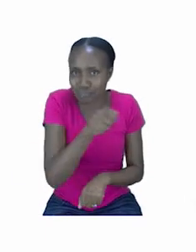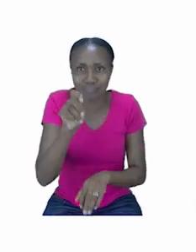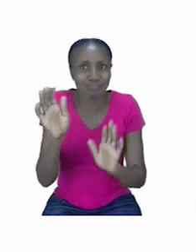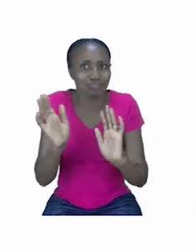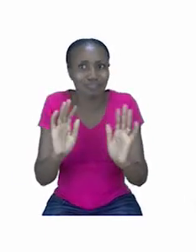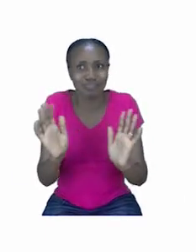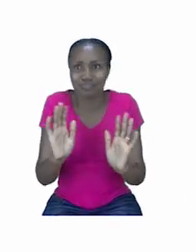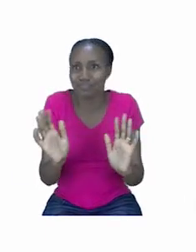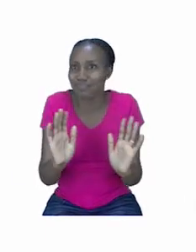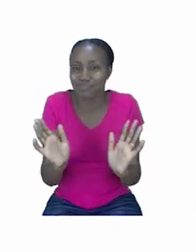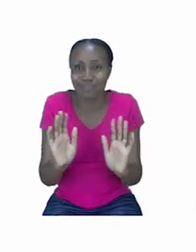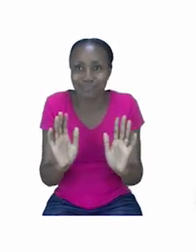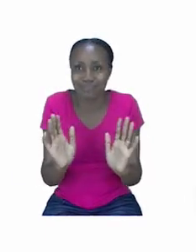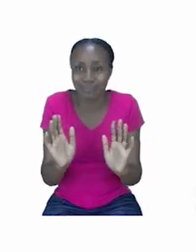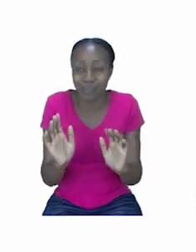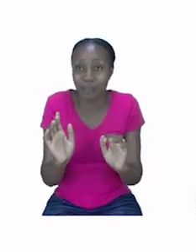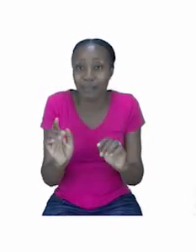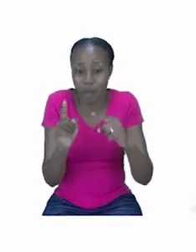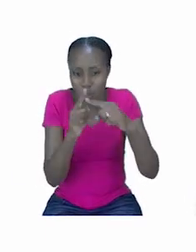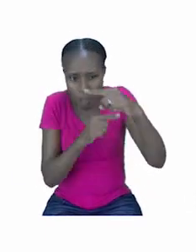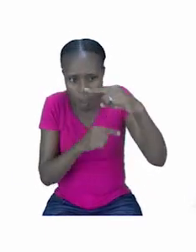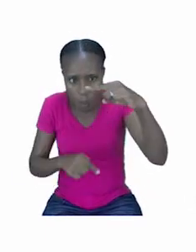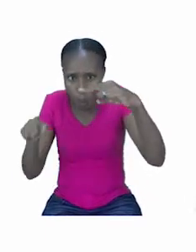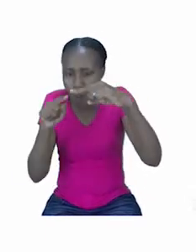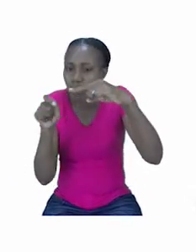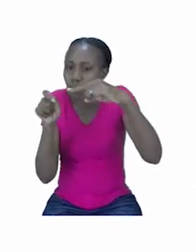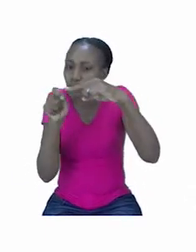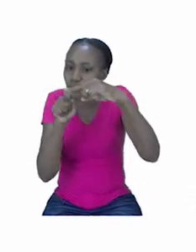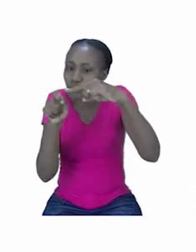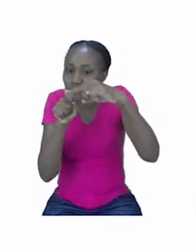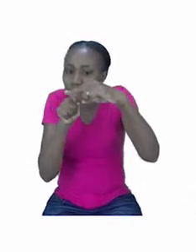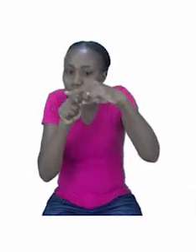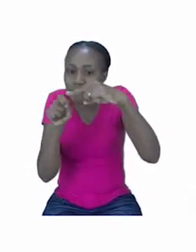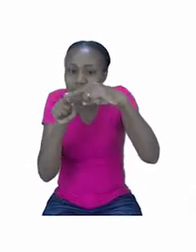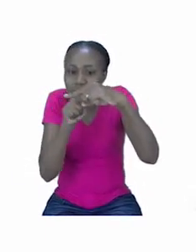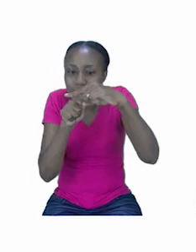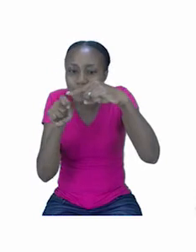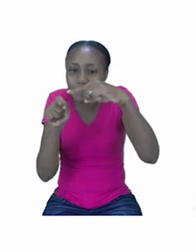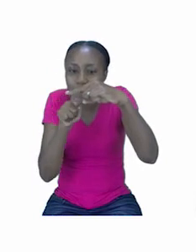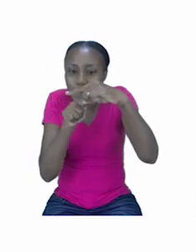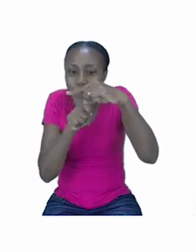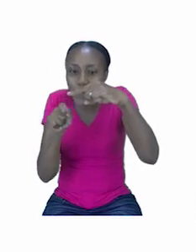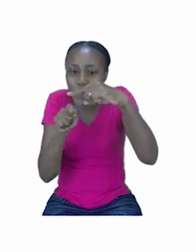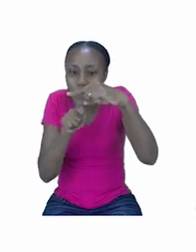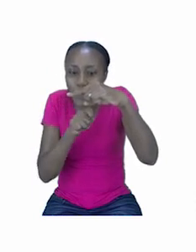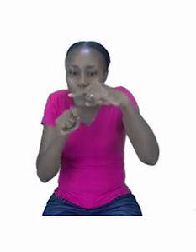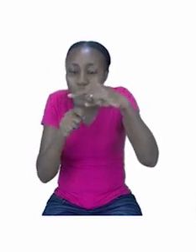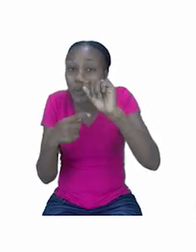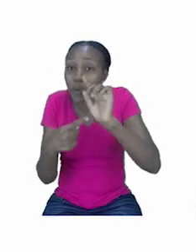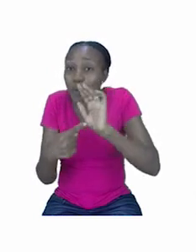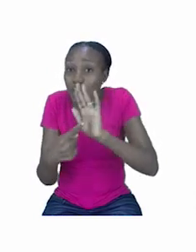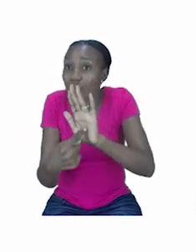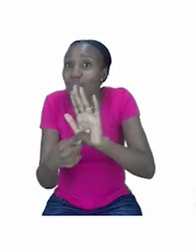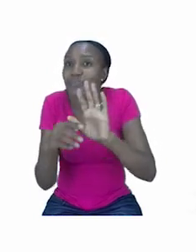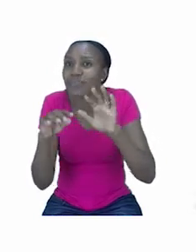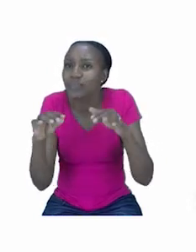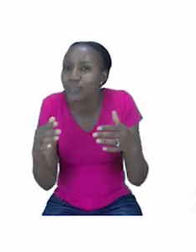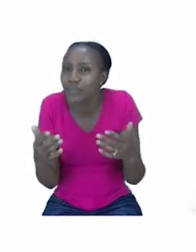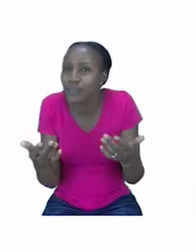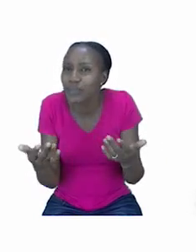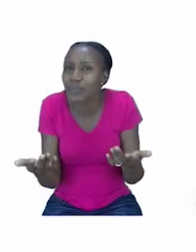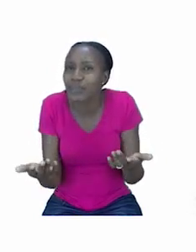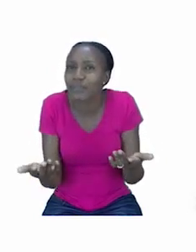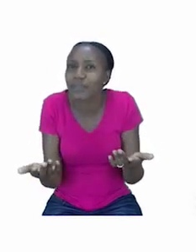inside the lines. Let me show you by what I mean when I say